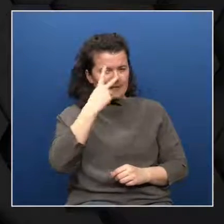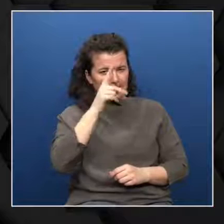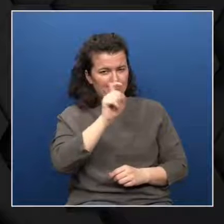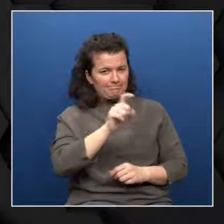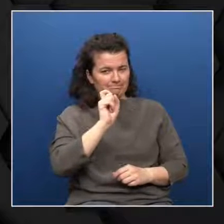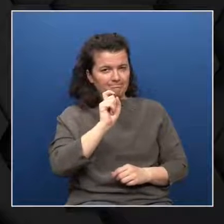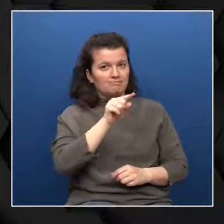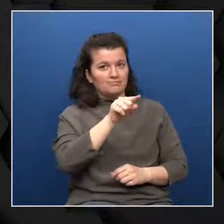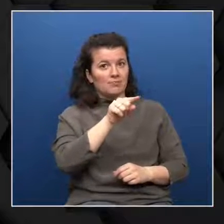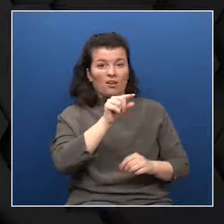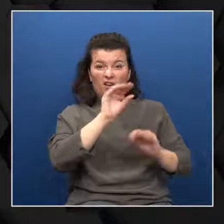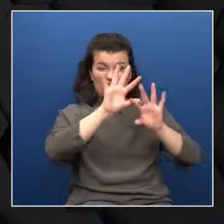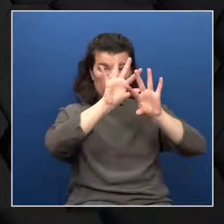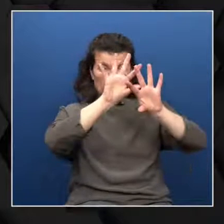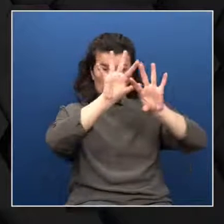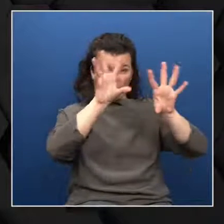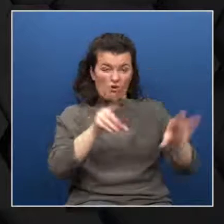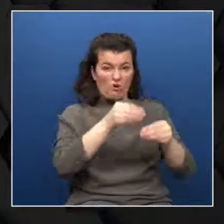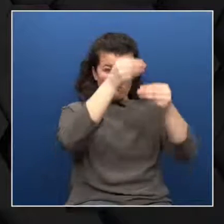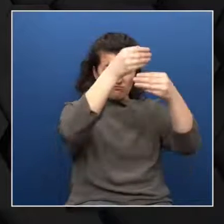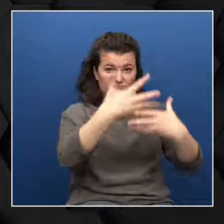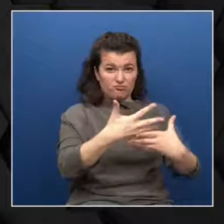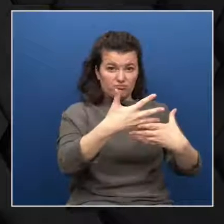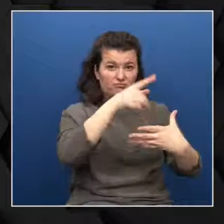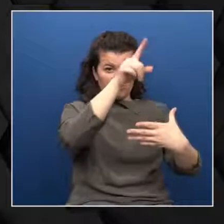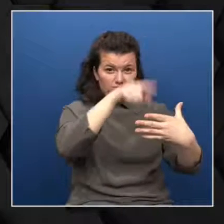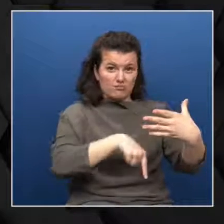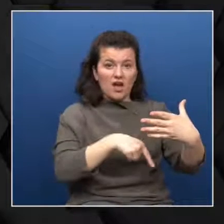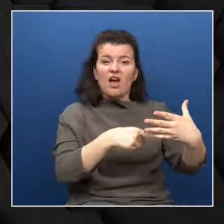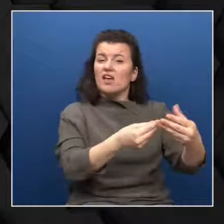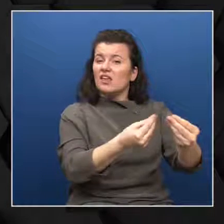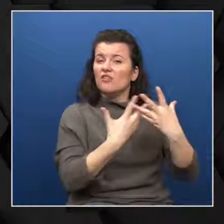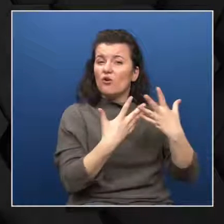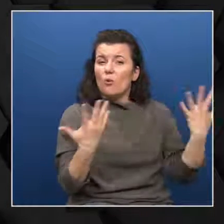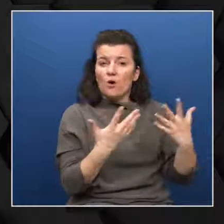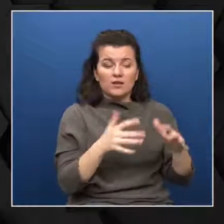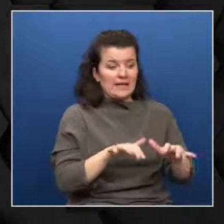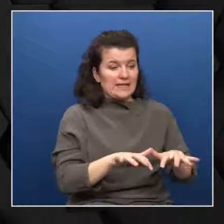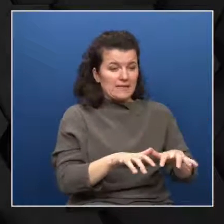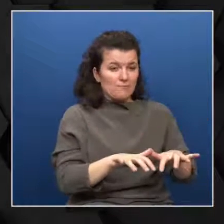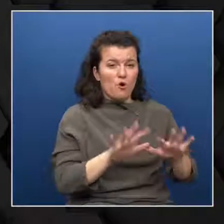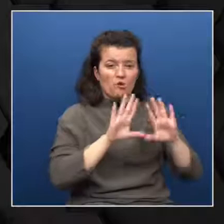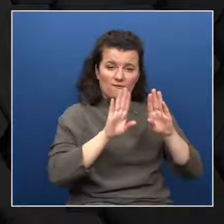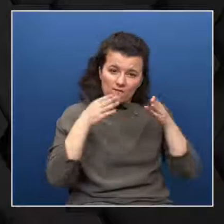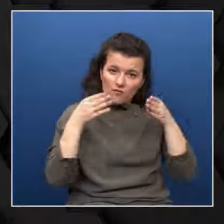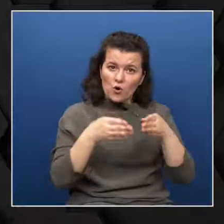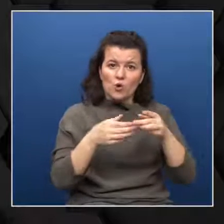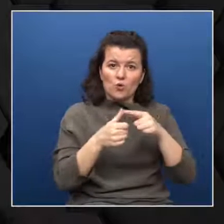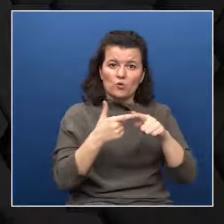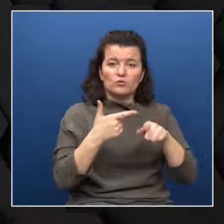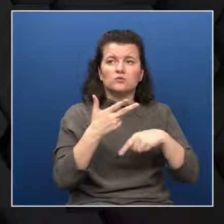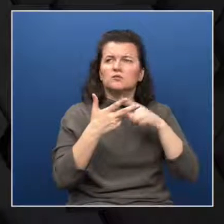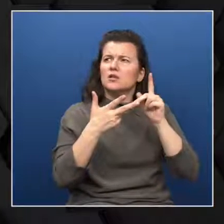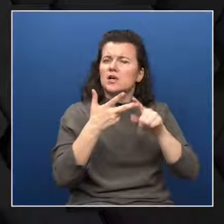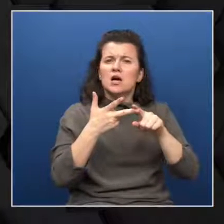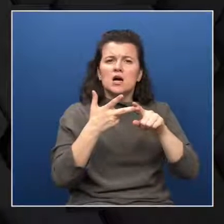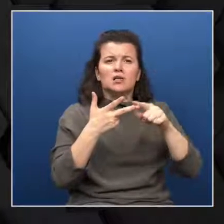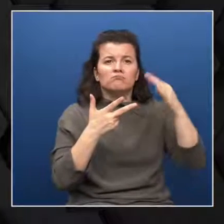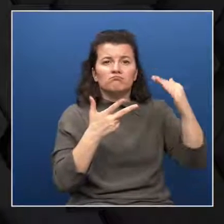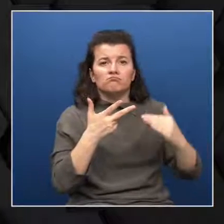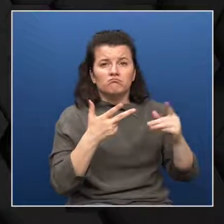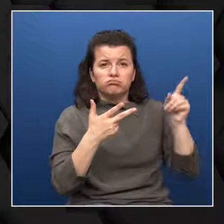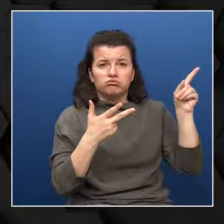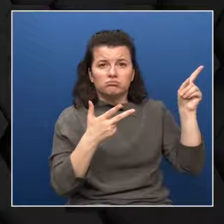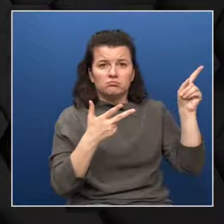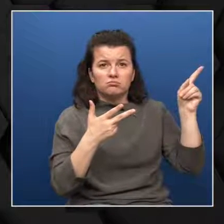guide, start new, on everything you need to know: keyboard, focus, landmarks, headings, repetitive content, and